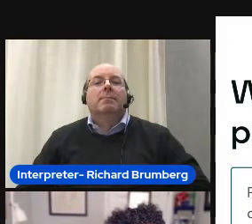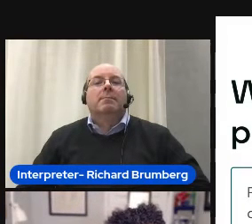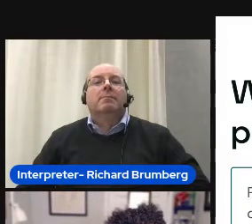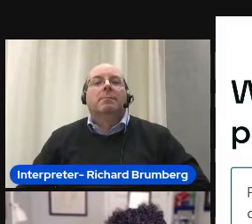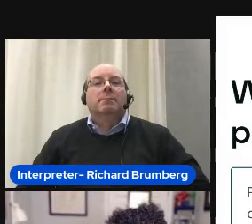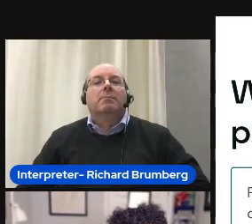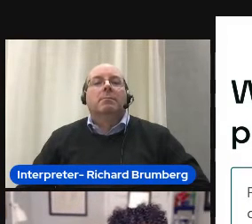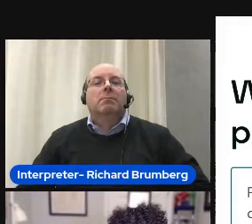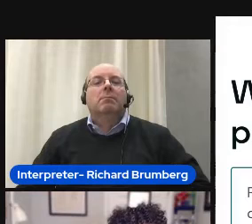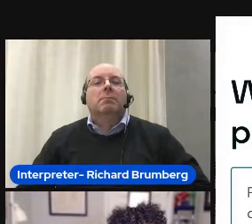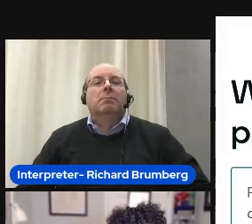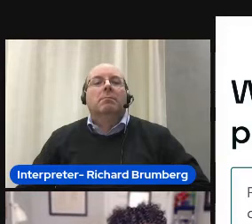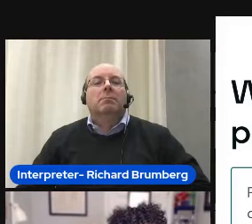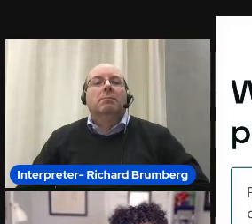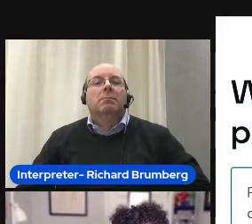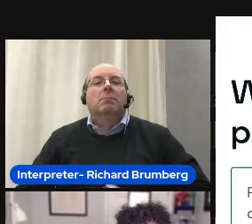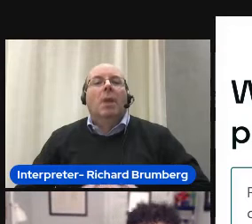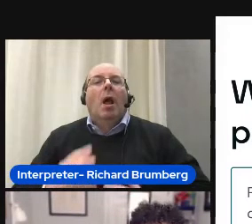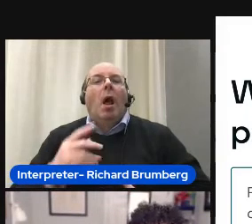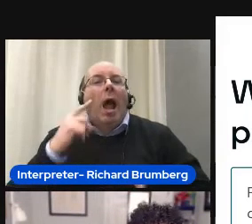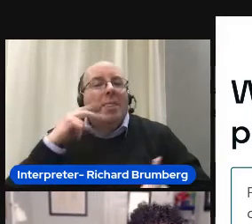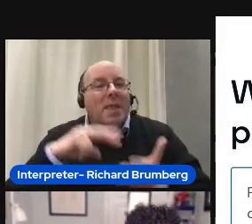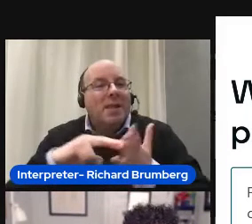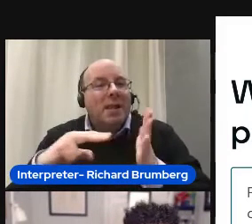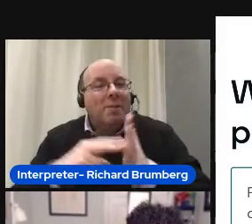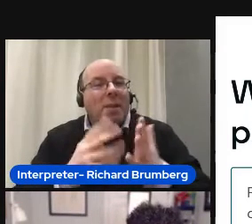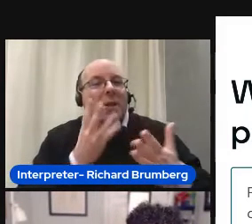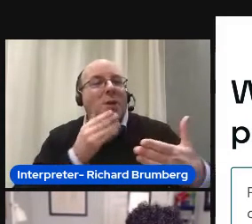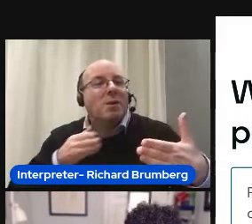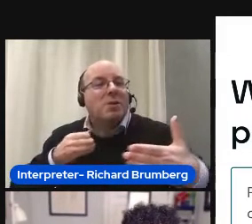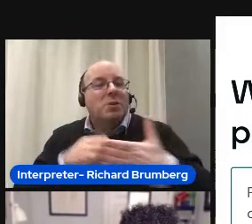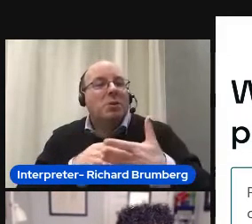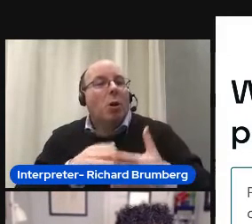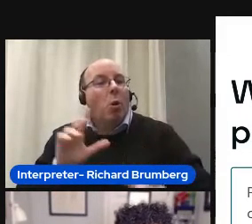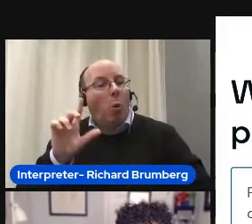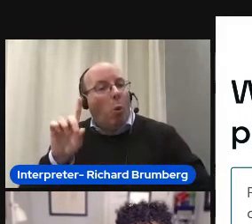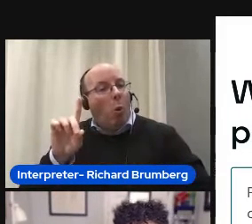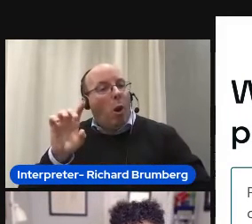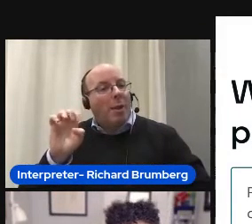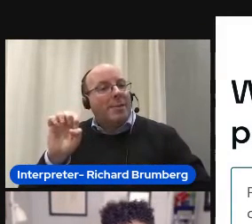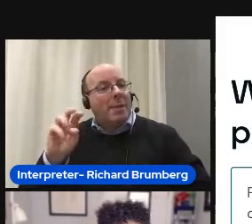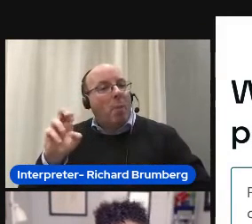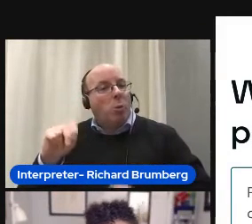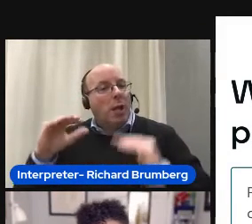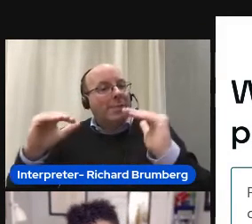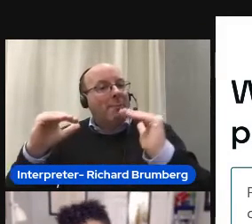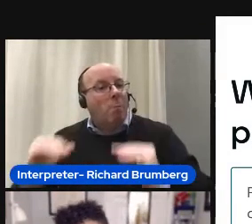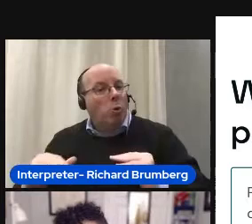I'm guessing that's Semitism. Yes, or anti-demotion. I kind of like